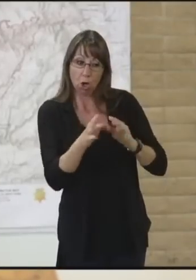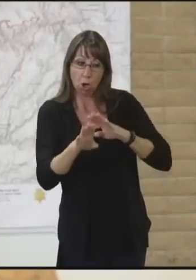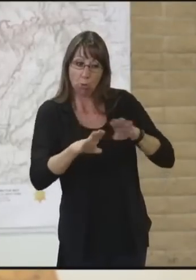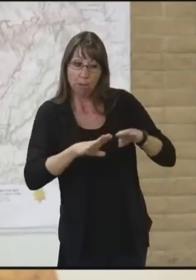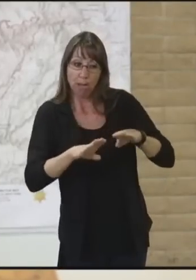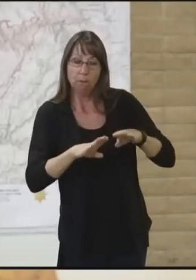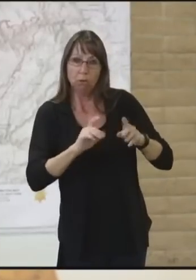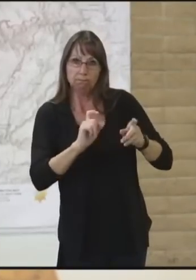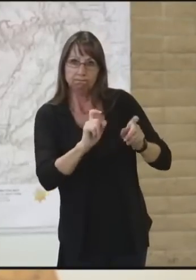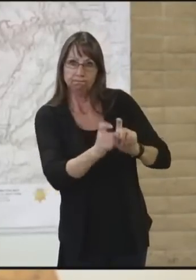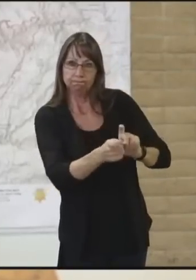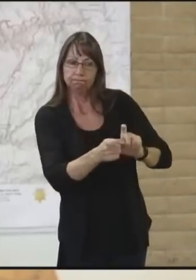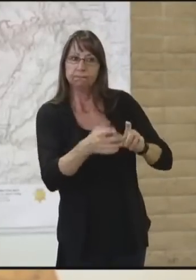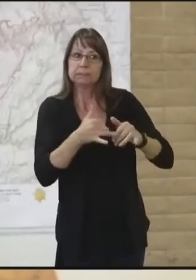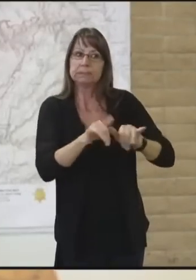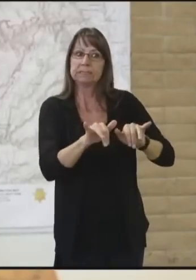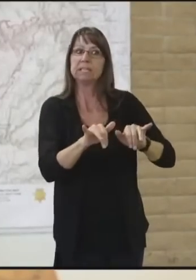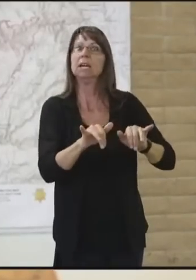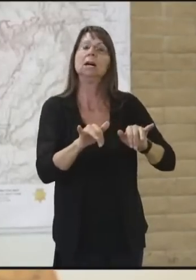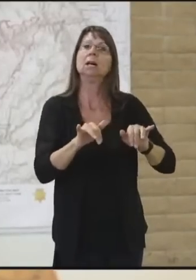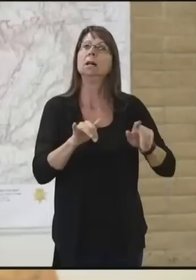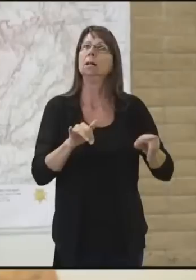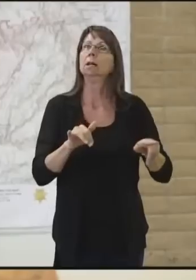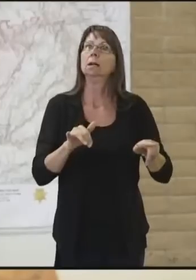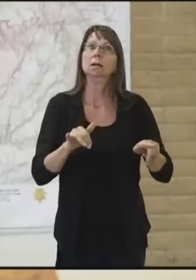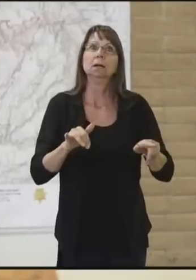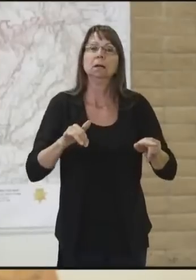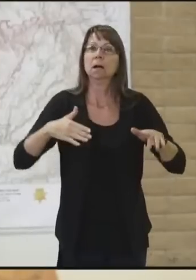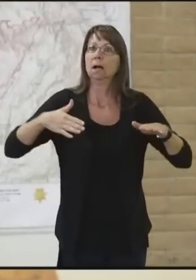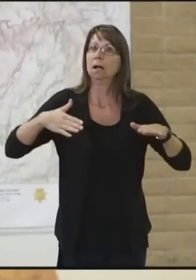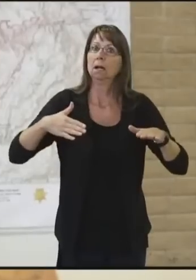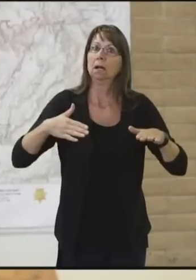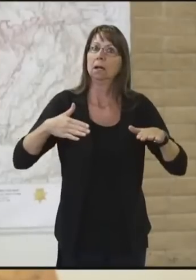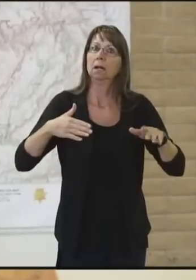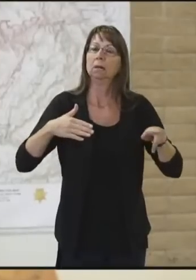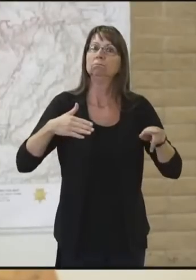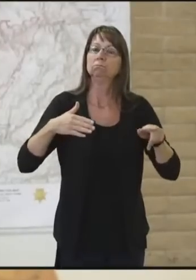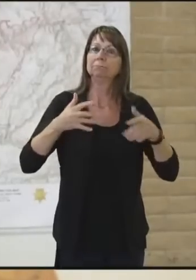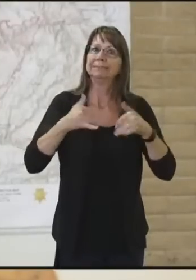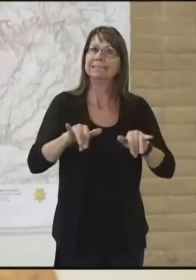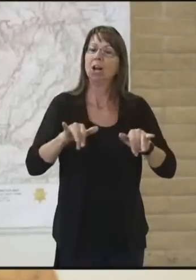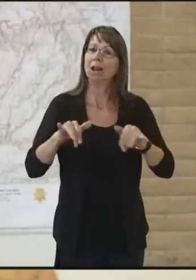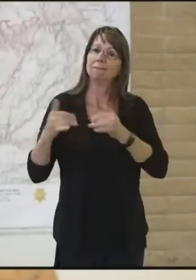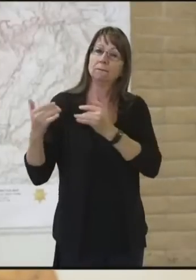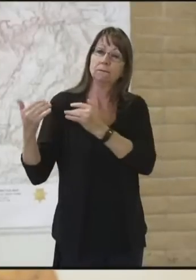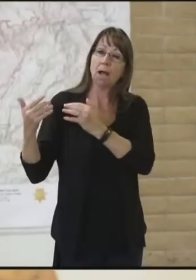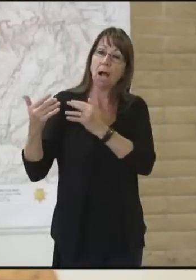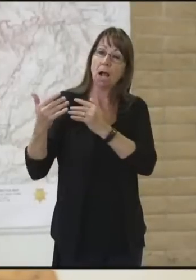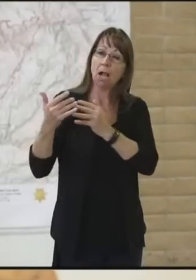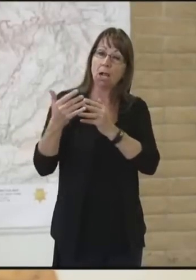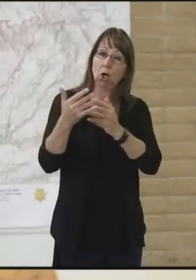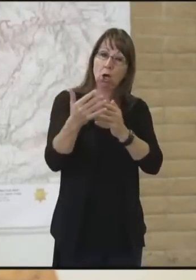still have a massive amount of fire line out in the west zone.